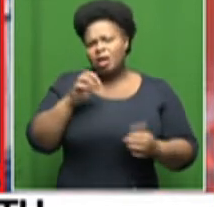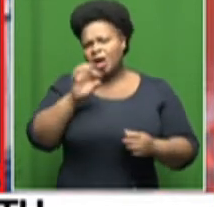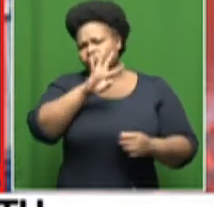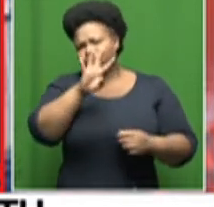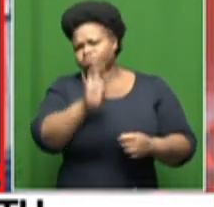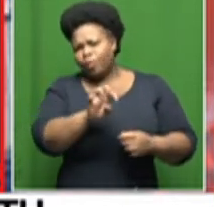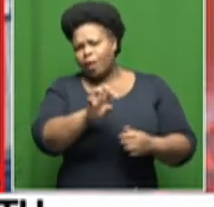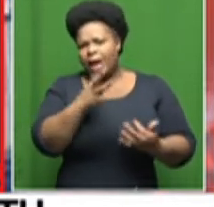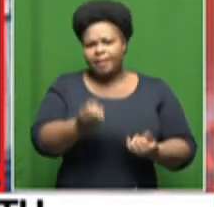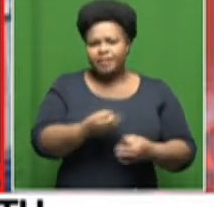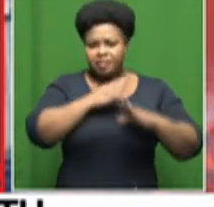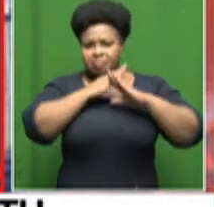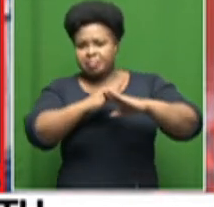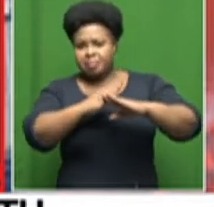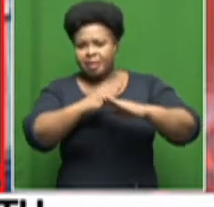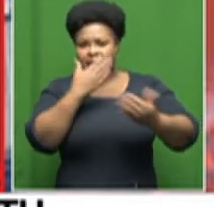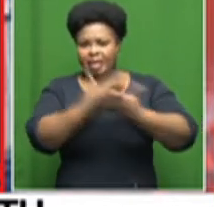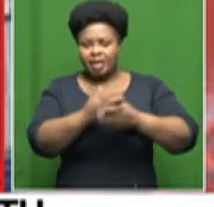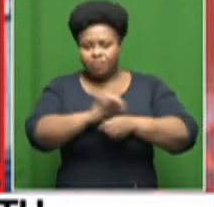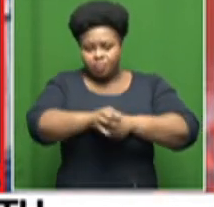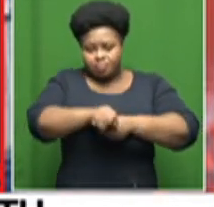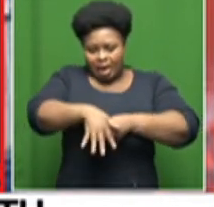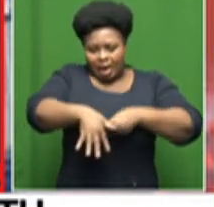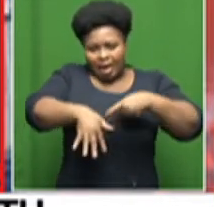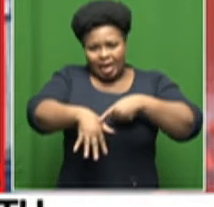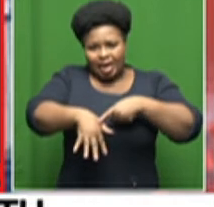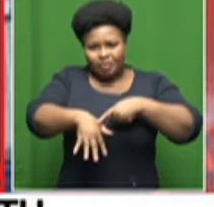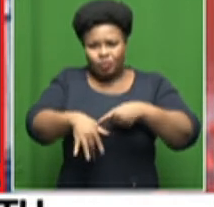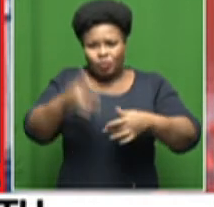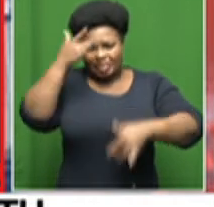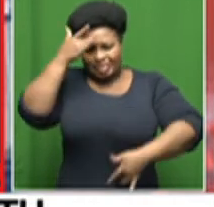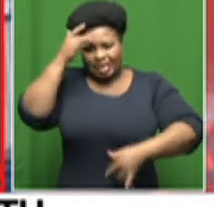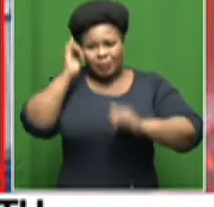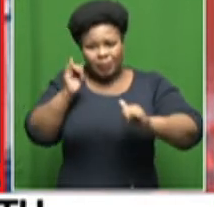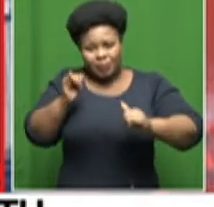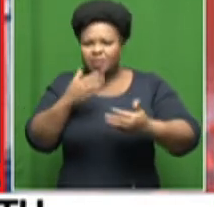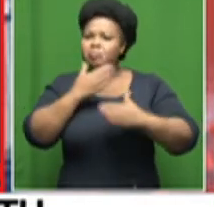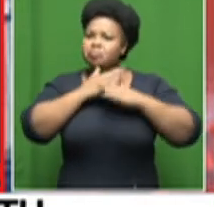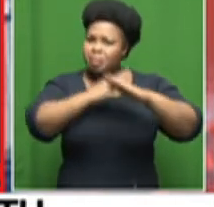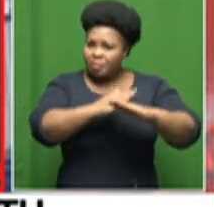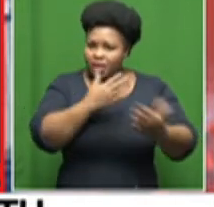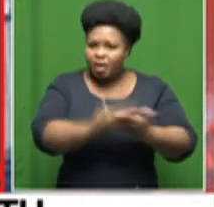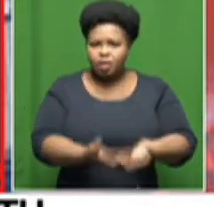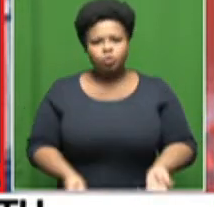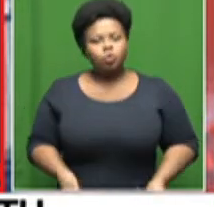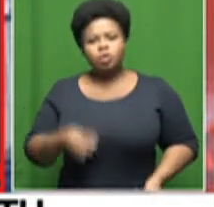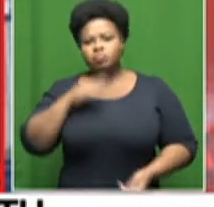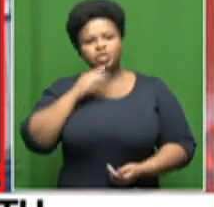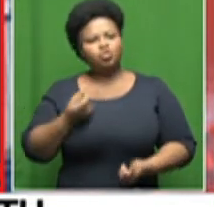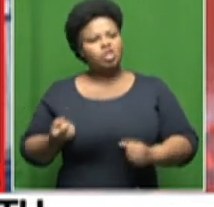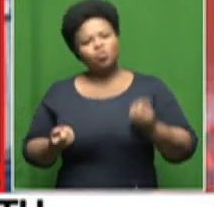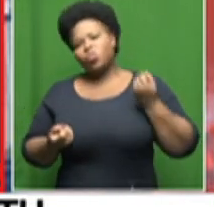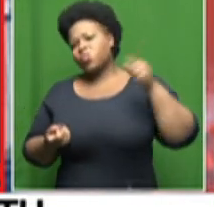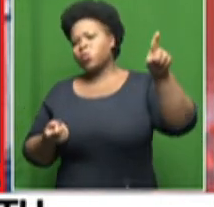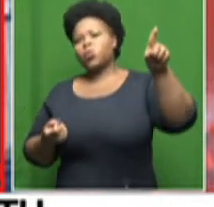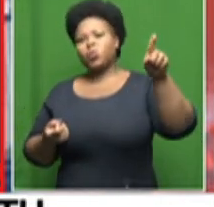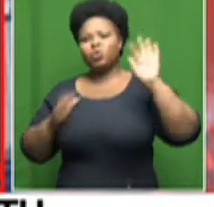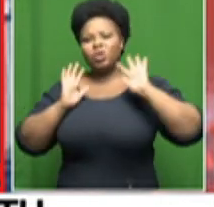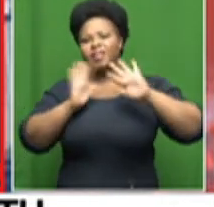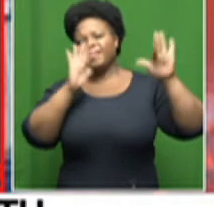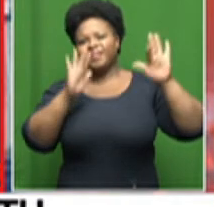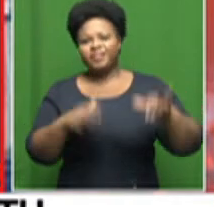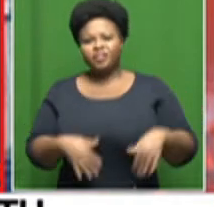in terms of the effectiveness of the AstraZeneca vaccine against severe disease, do we want to take the risk of not vaccinating